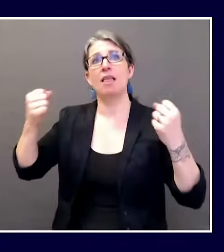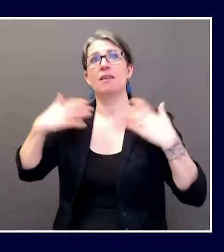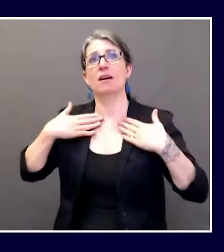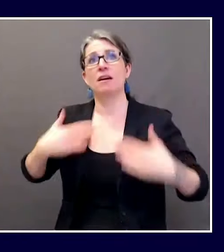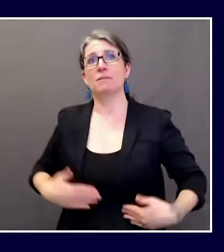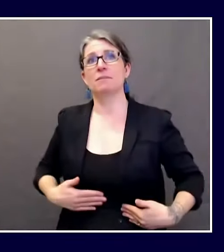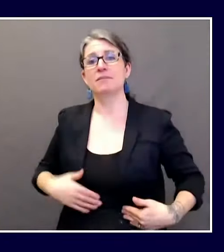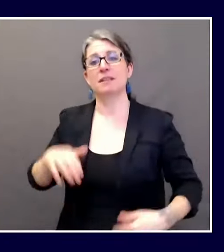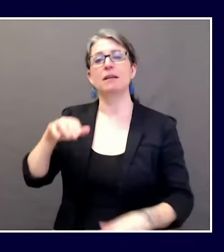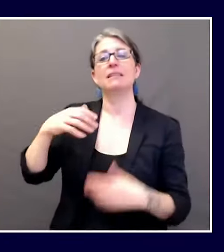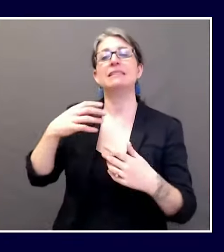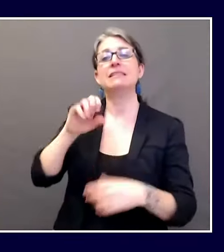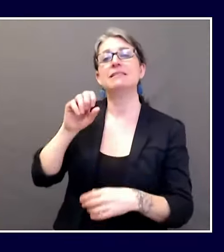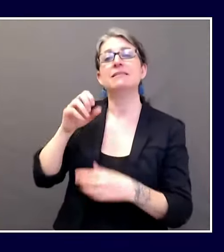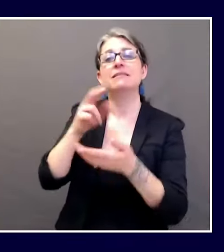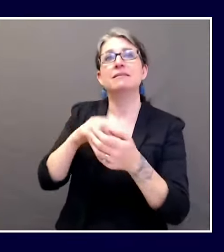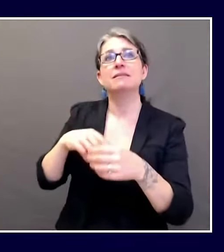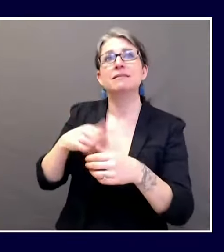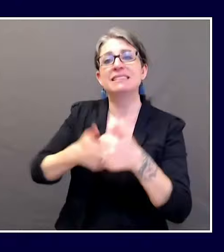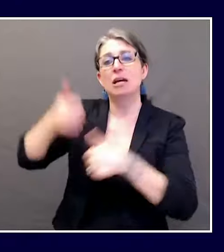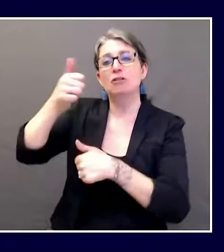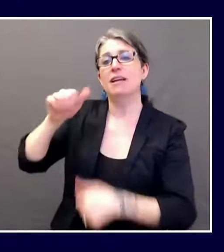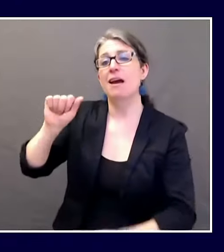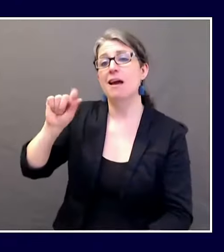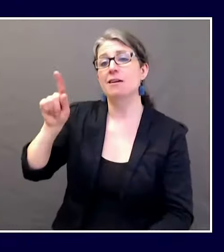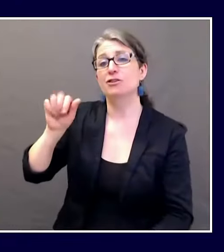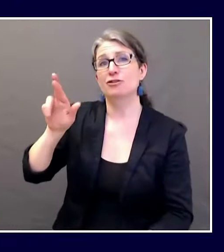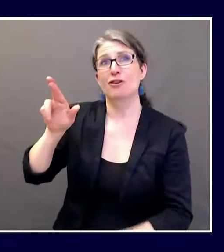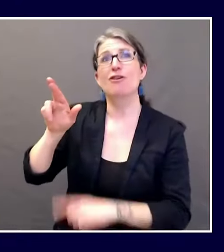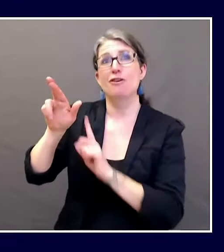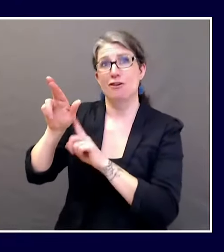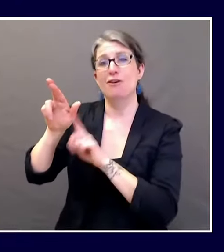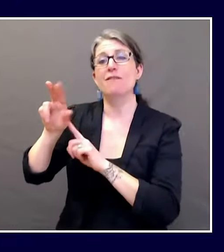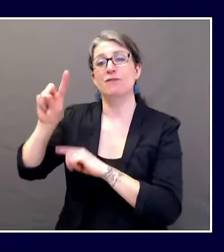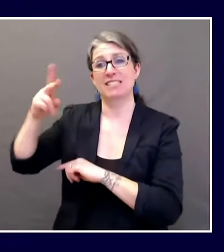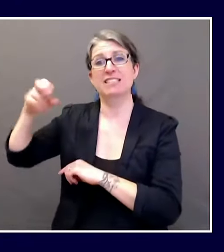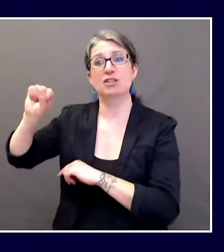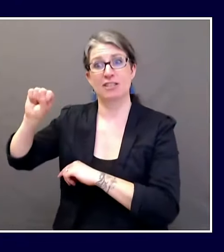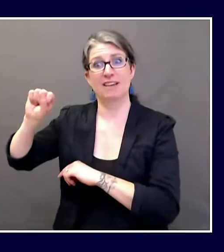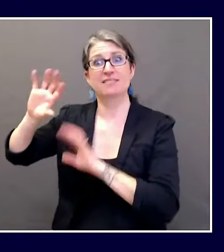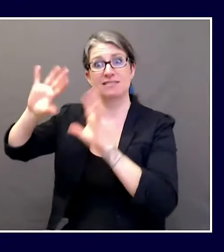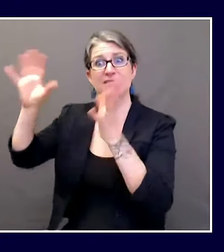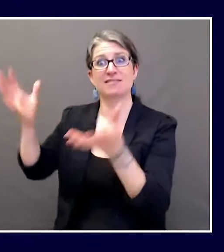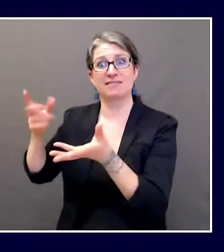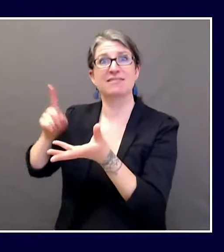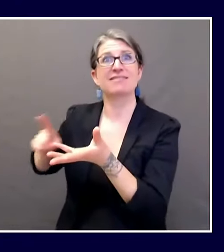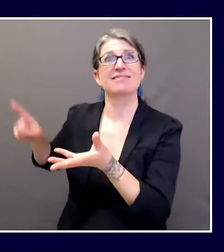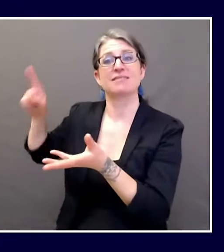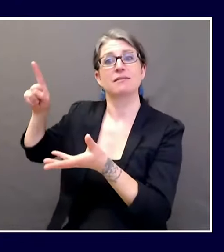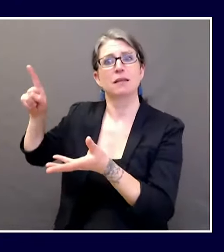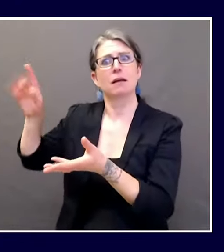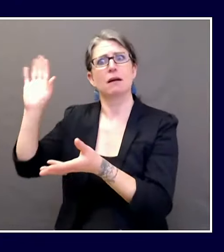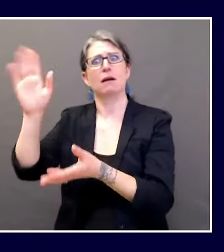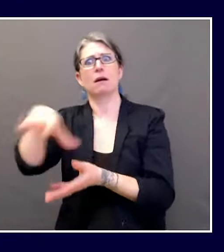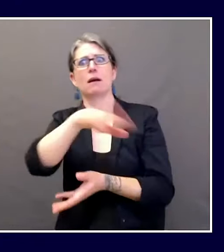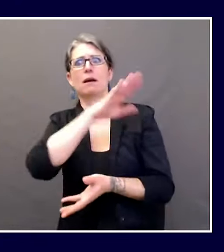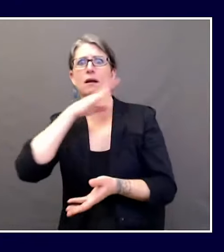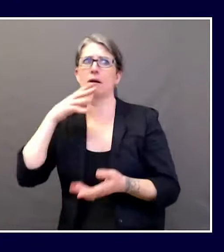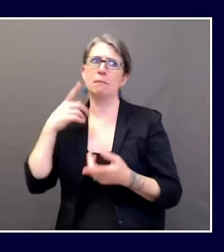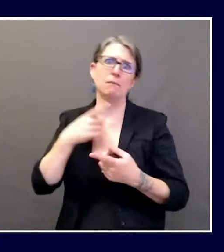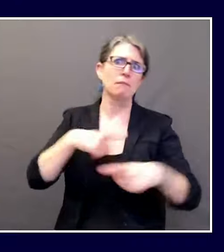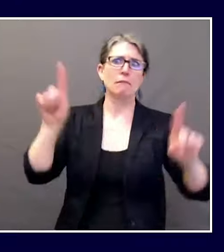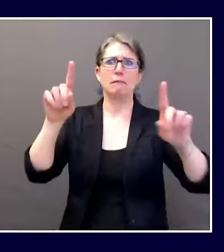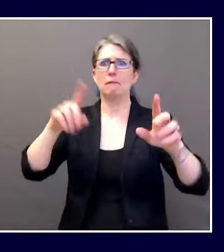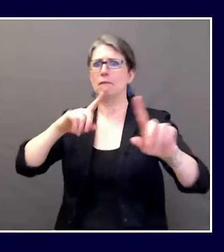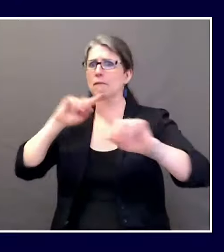mean that certain streams of funding became available to states that are themselves operating under emergency